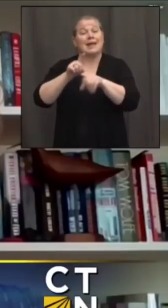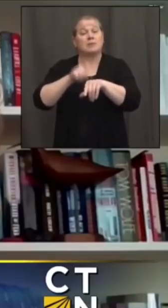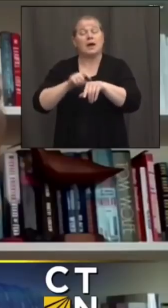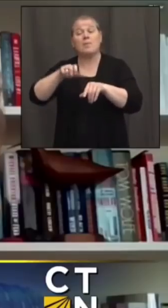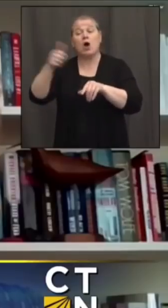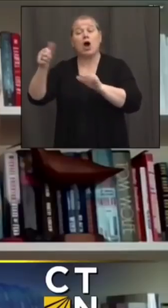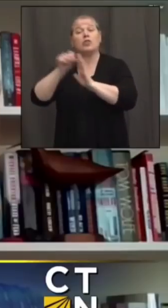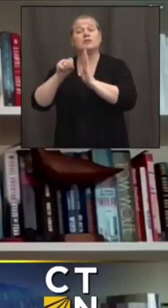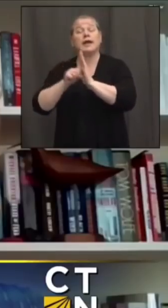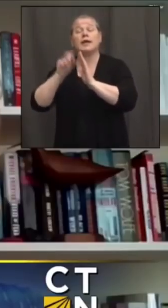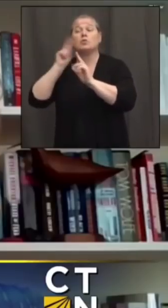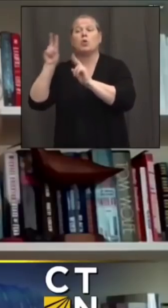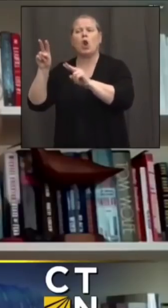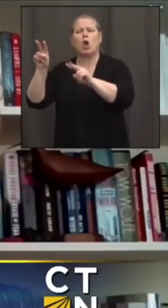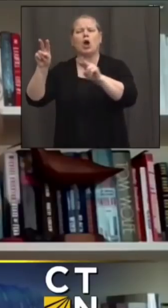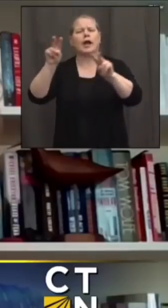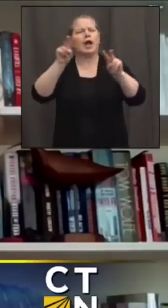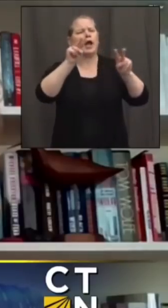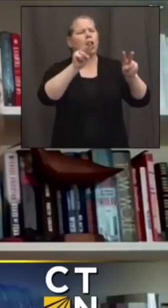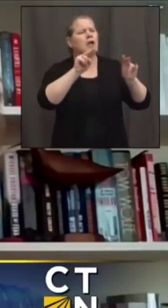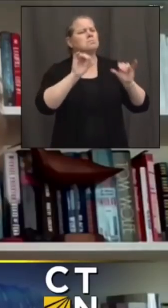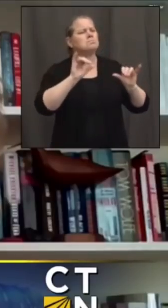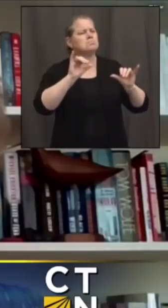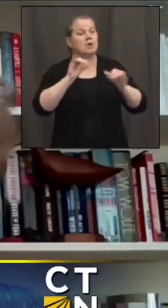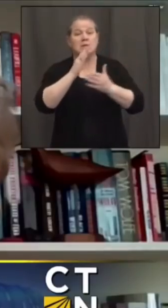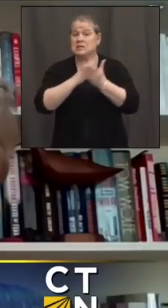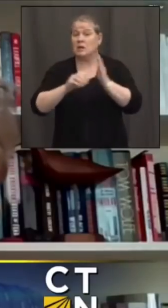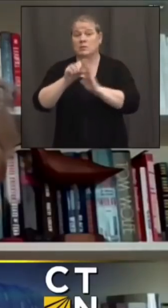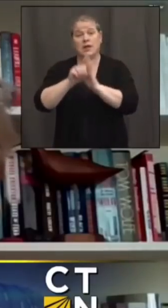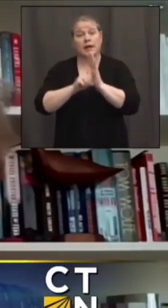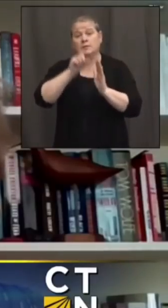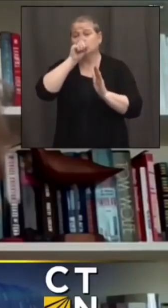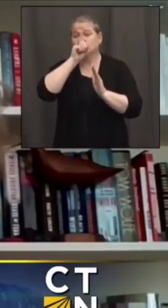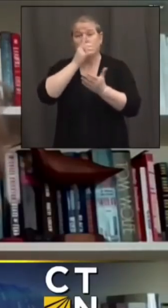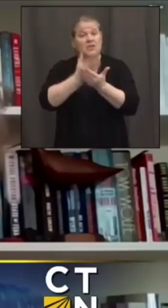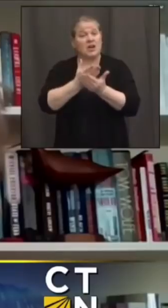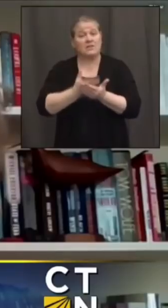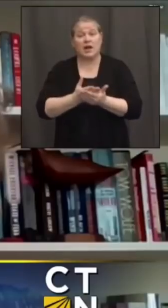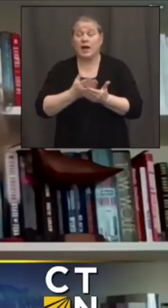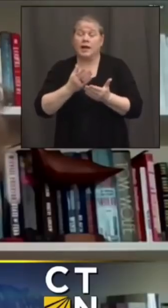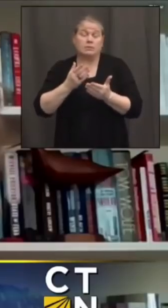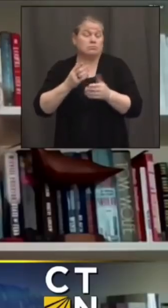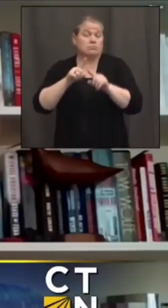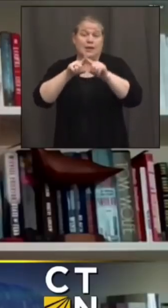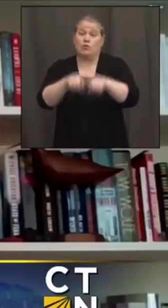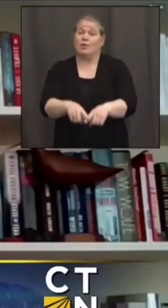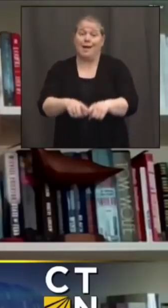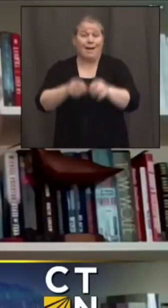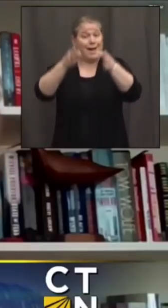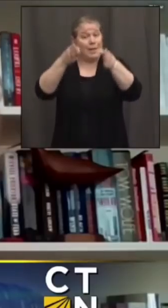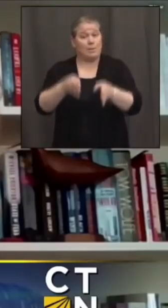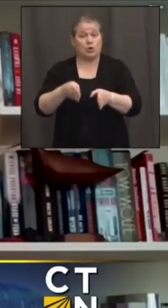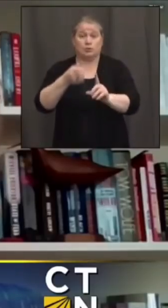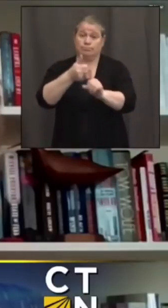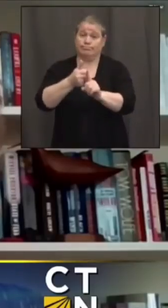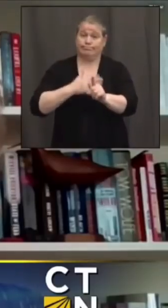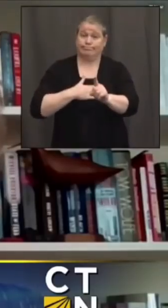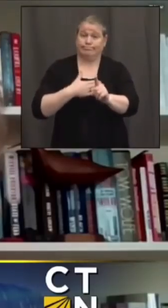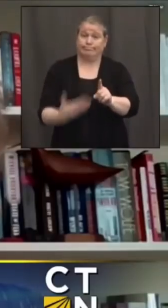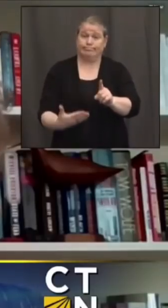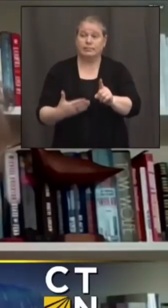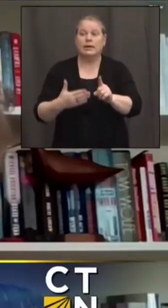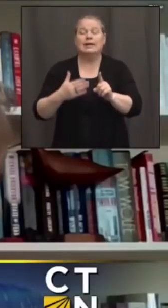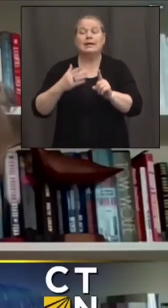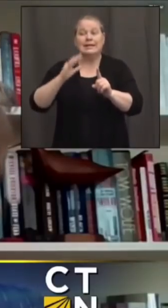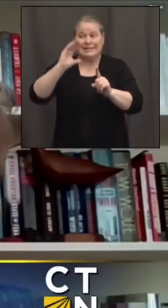Some states are not requiring any type of verification and are relying solely on self-attestation. That has the benefit of simplicity, but